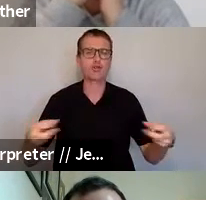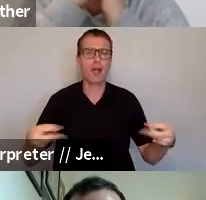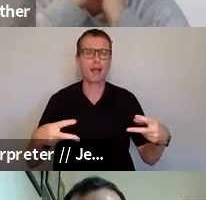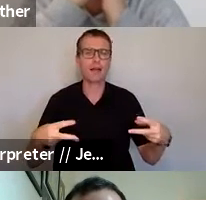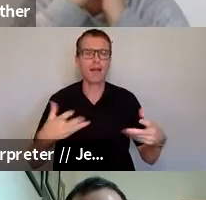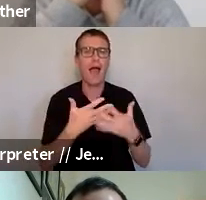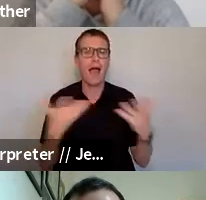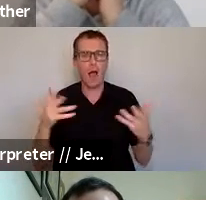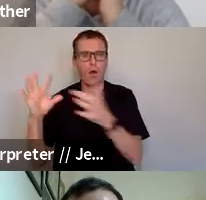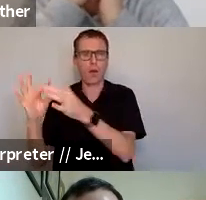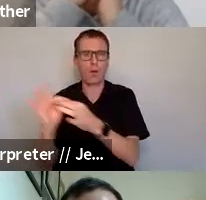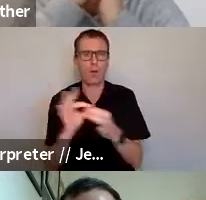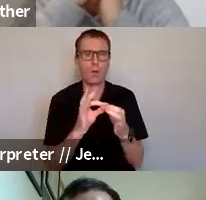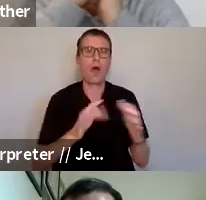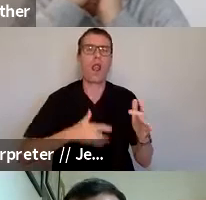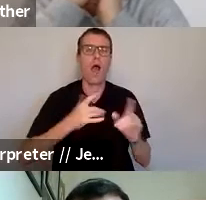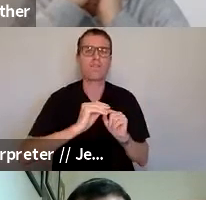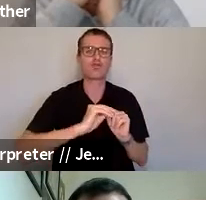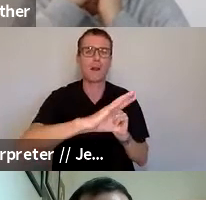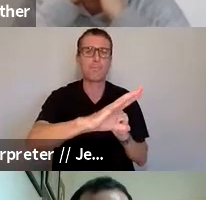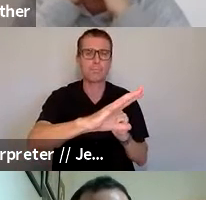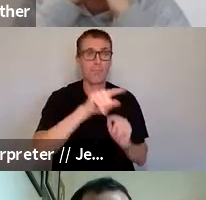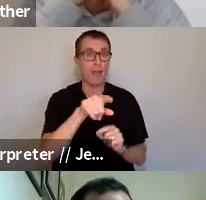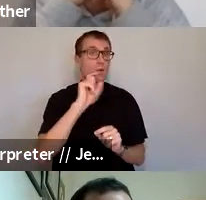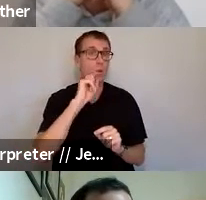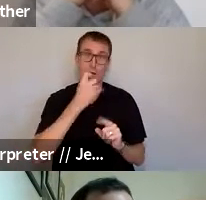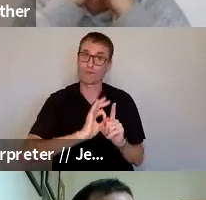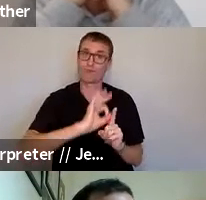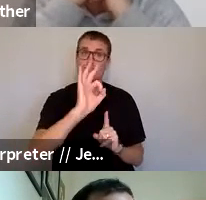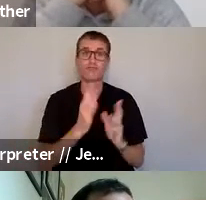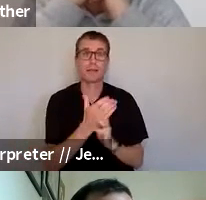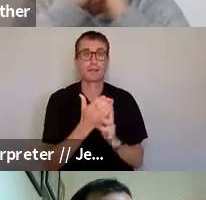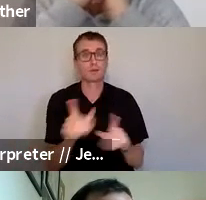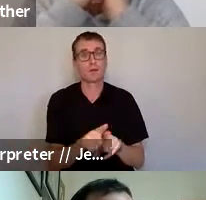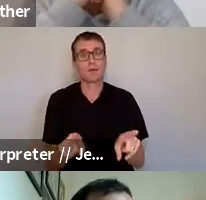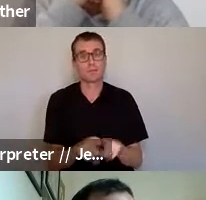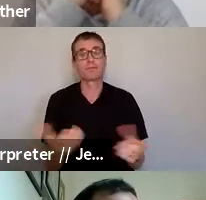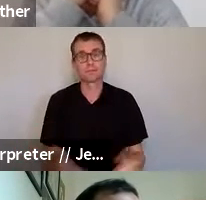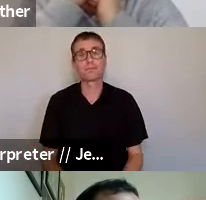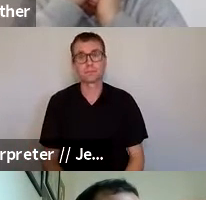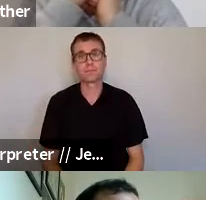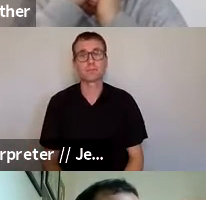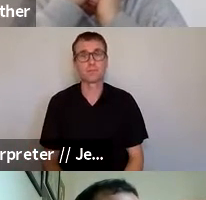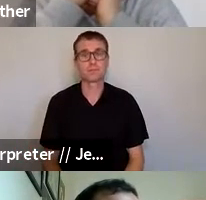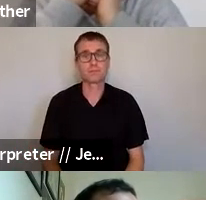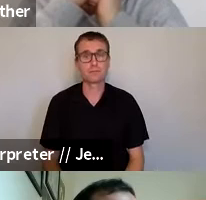streams, which would greatly enhance access again. I